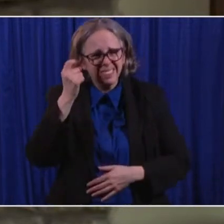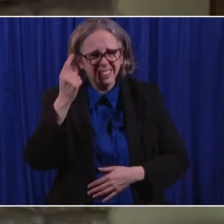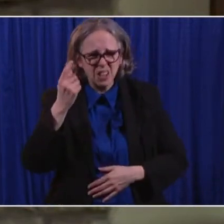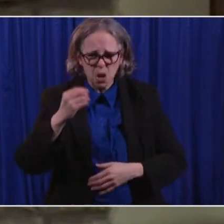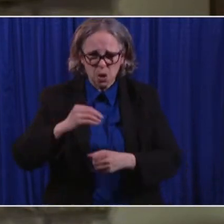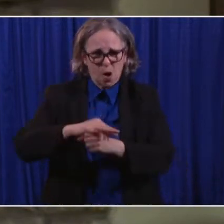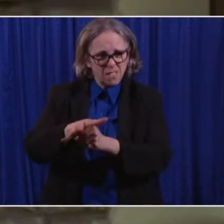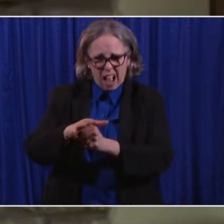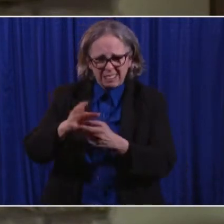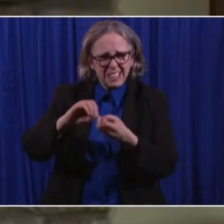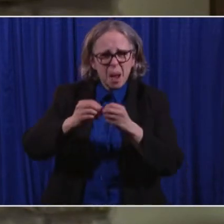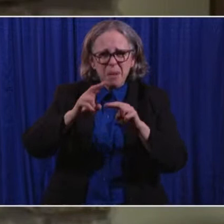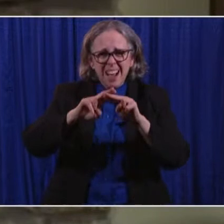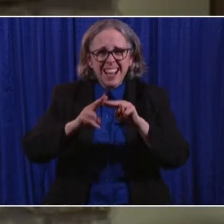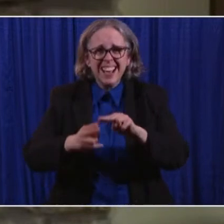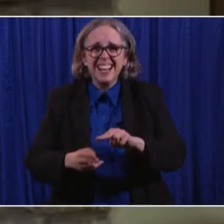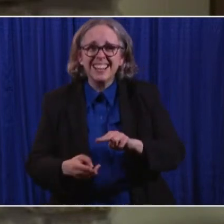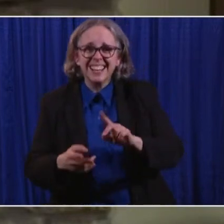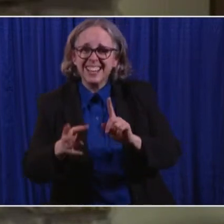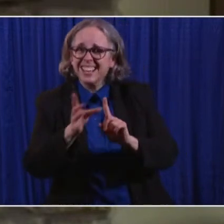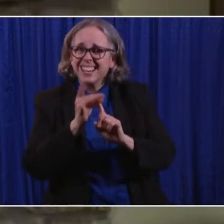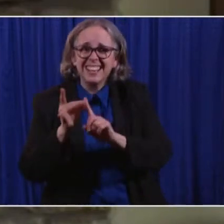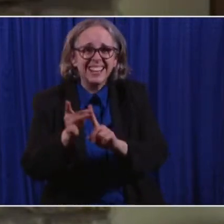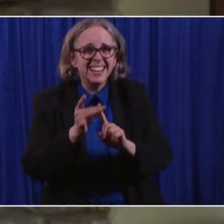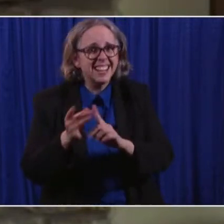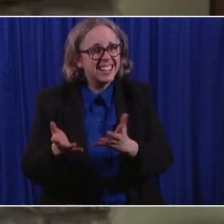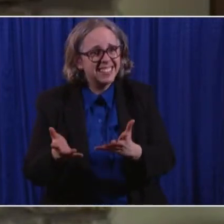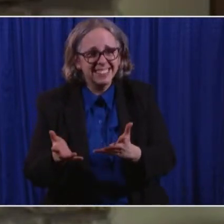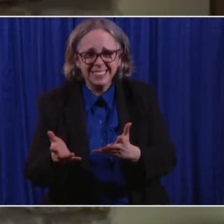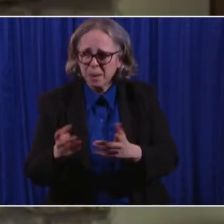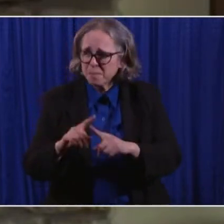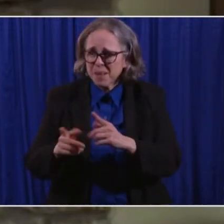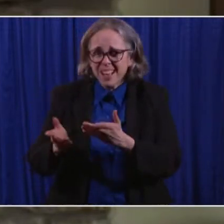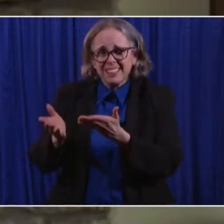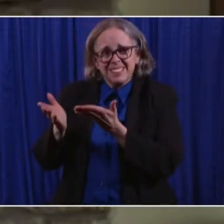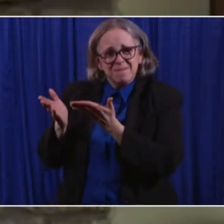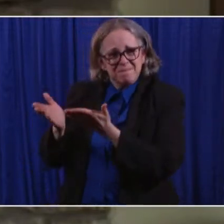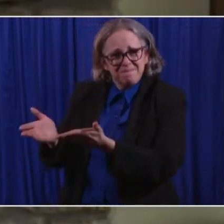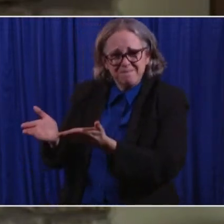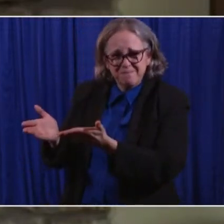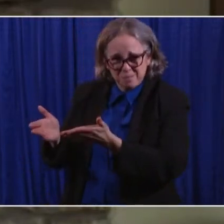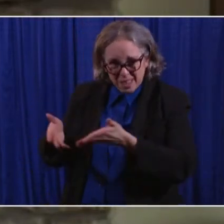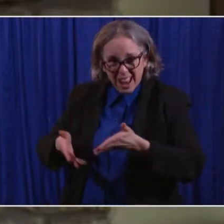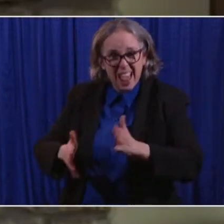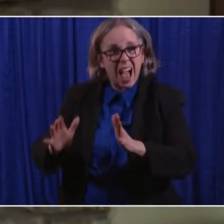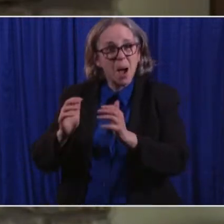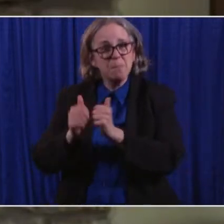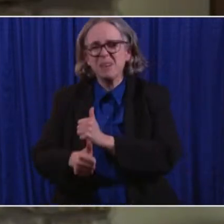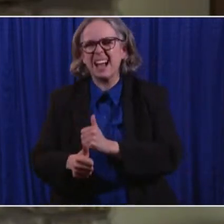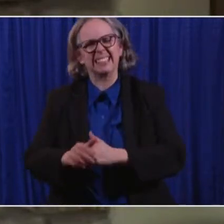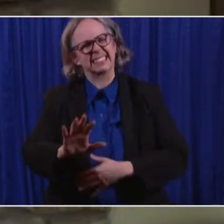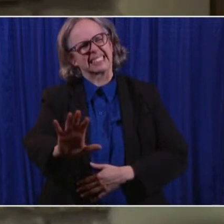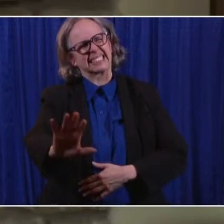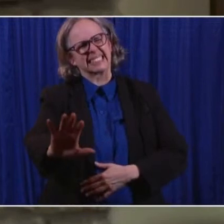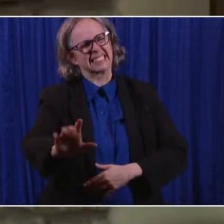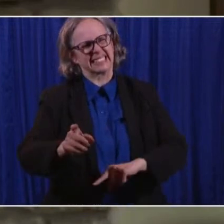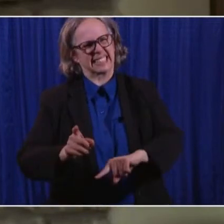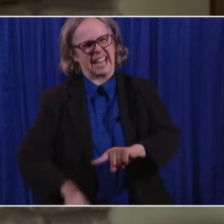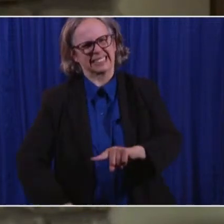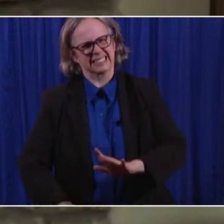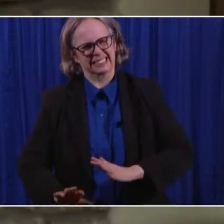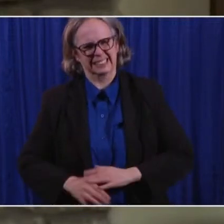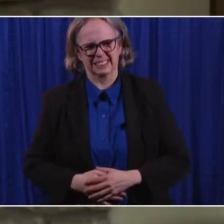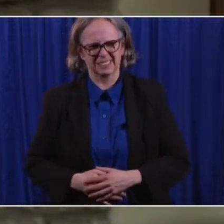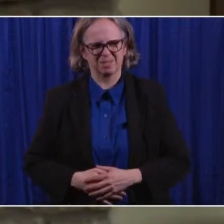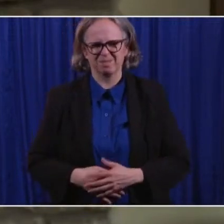but I just can't let this go. I couldn't sleep at night. I would not, I just couldn't do